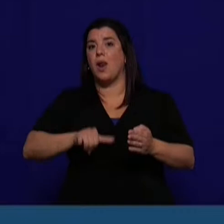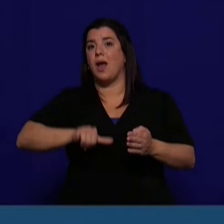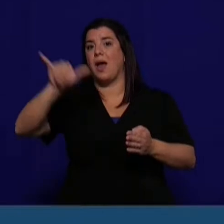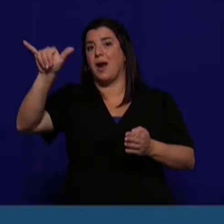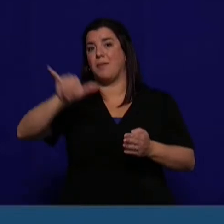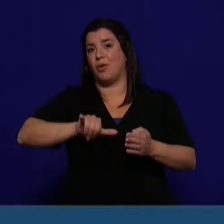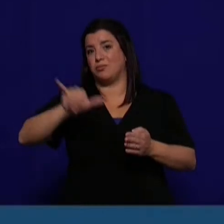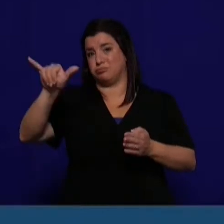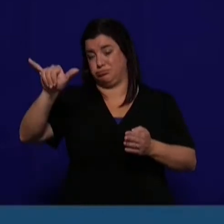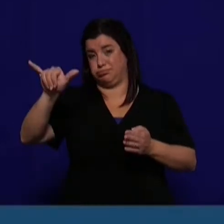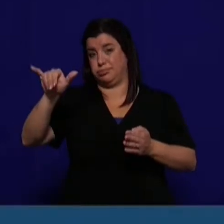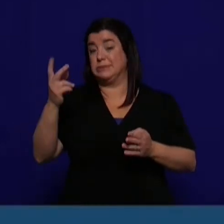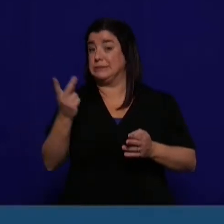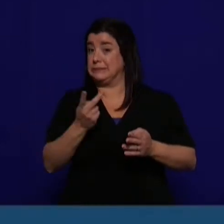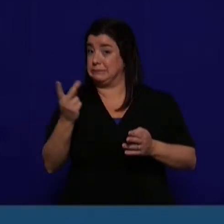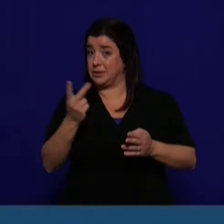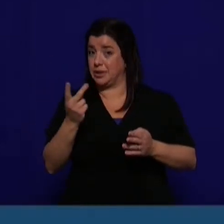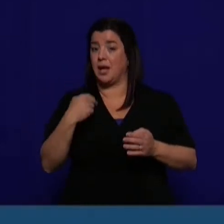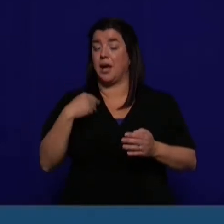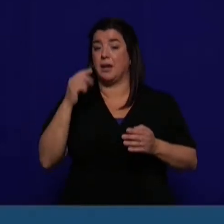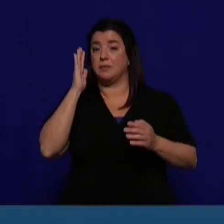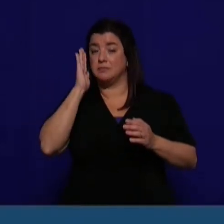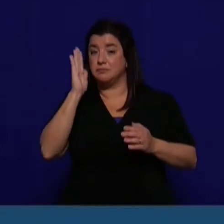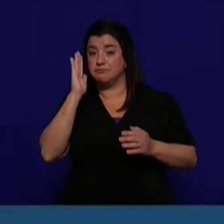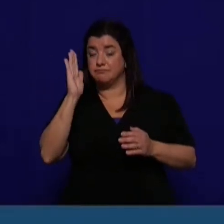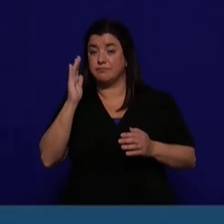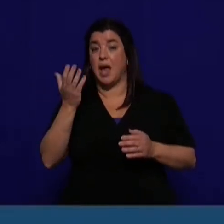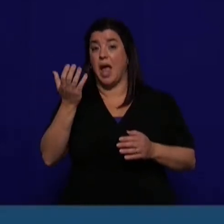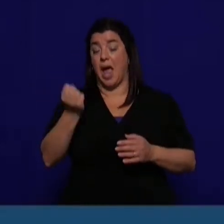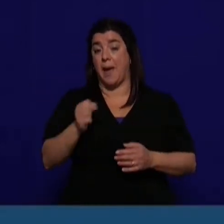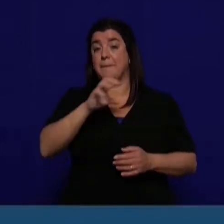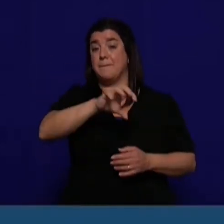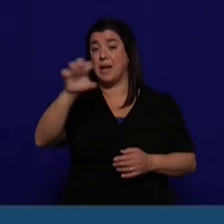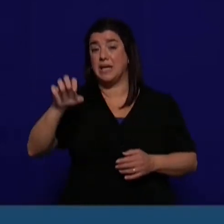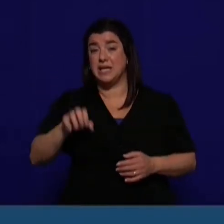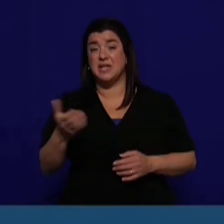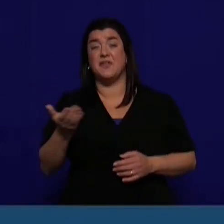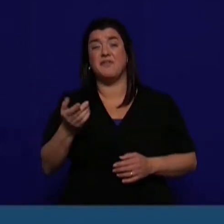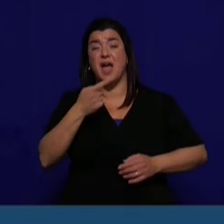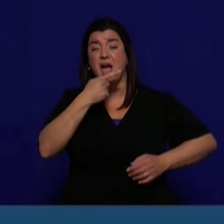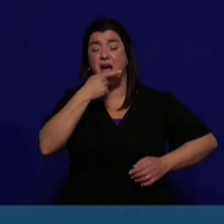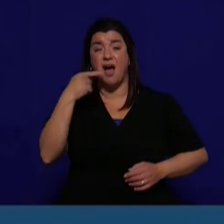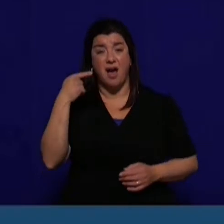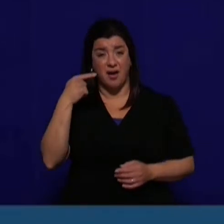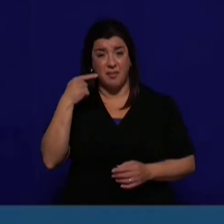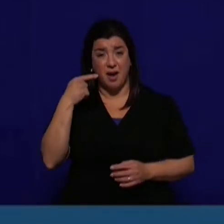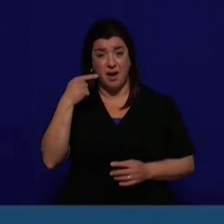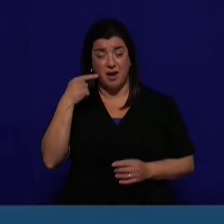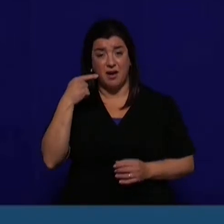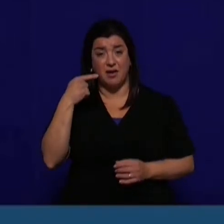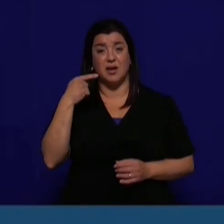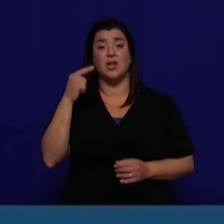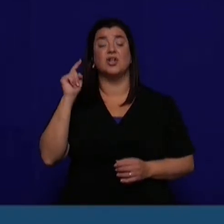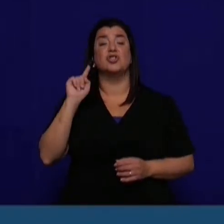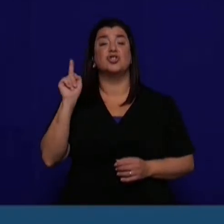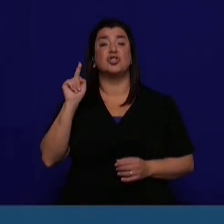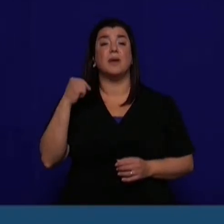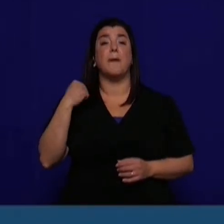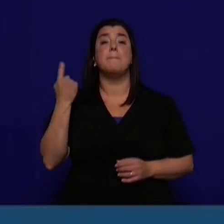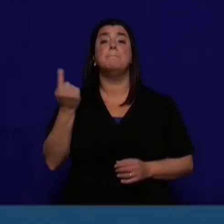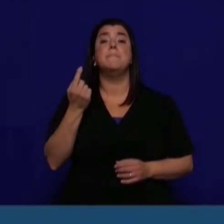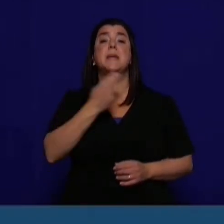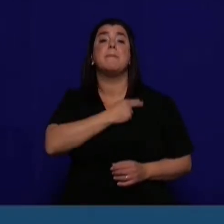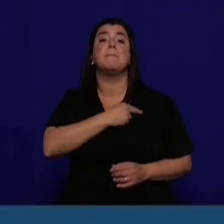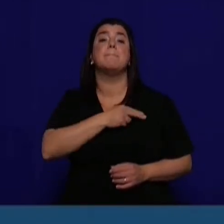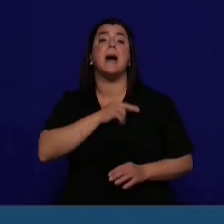bħalissa għandna dawk il-pajjiżi li huma red zones li dawn jistaw jiġu biss persuni li għandhom ċittadinanza Maltija jew